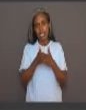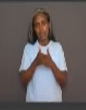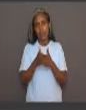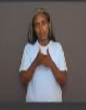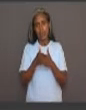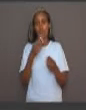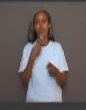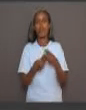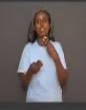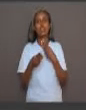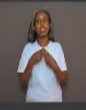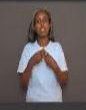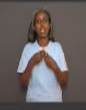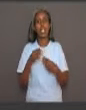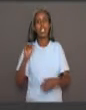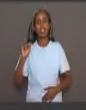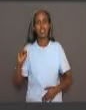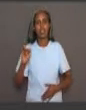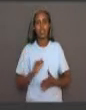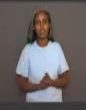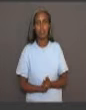of mathematical induction.